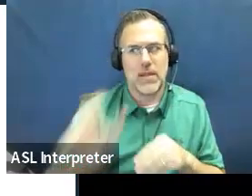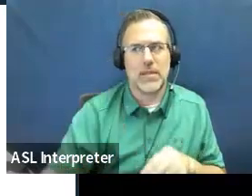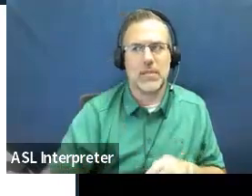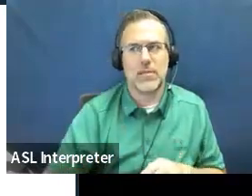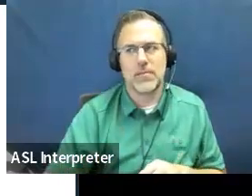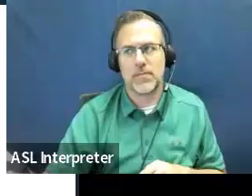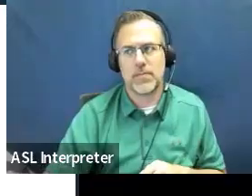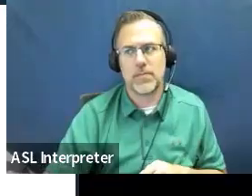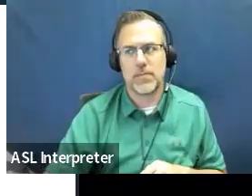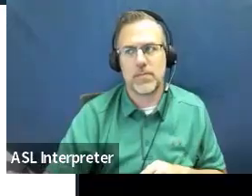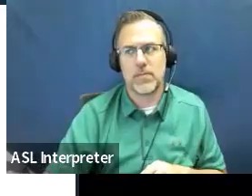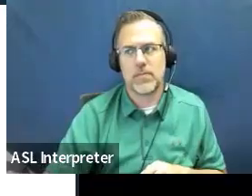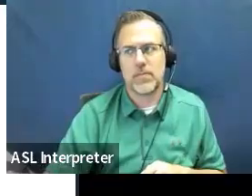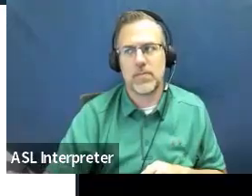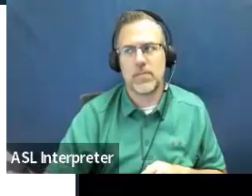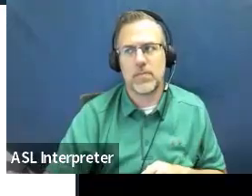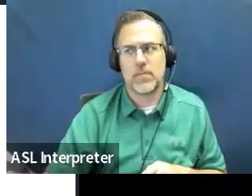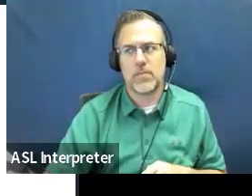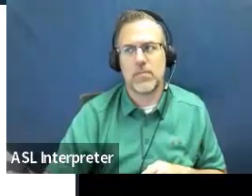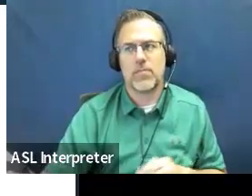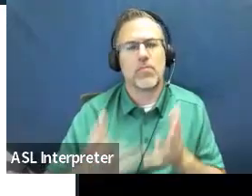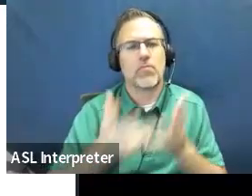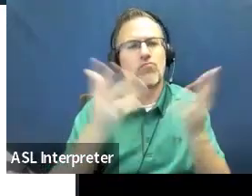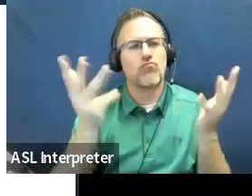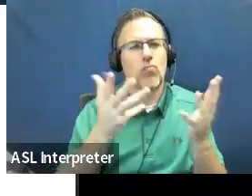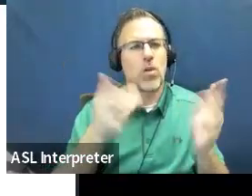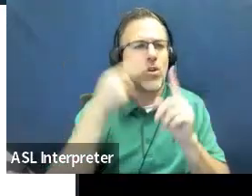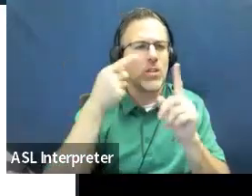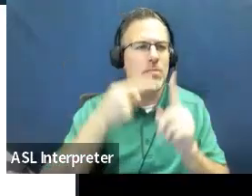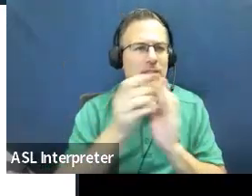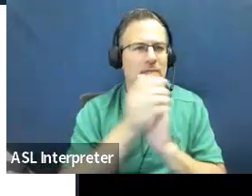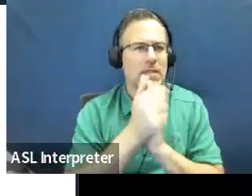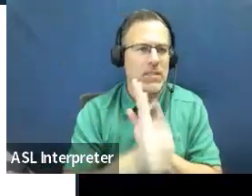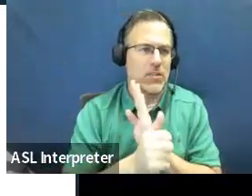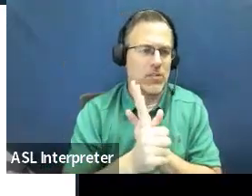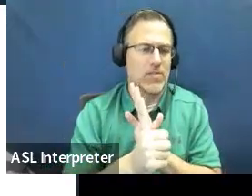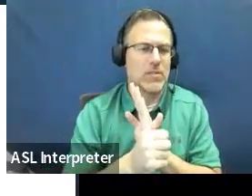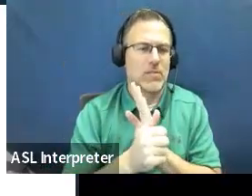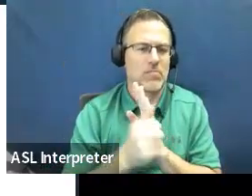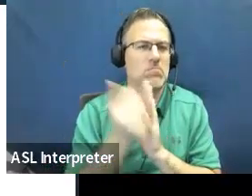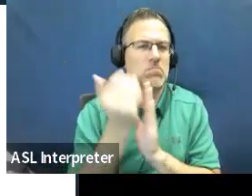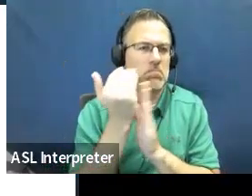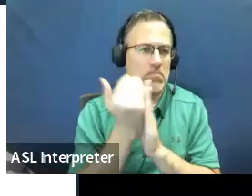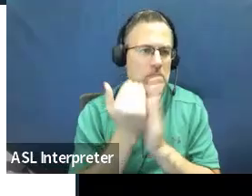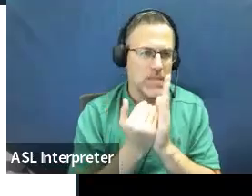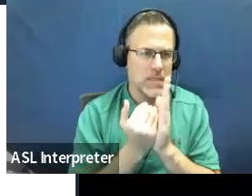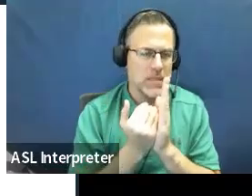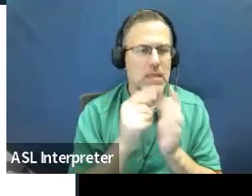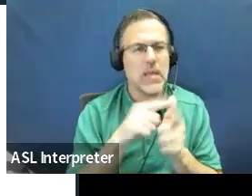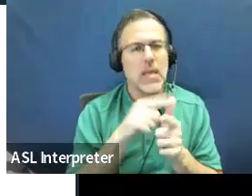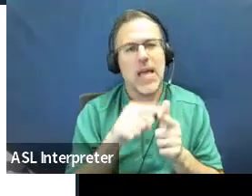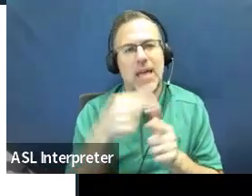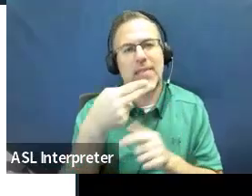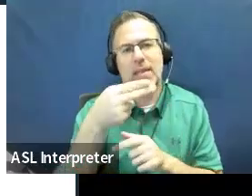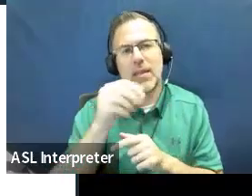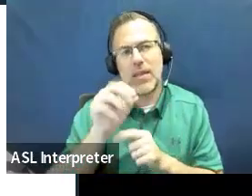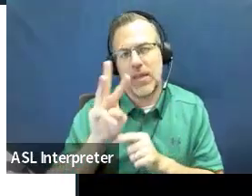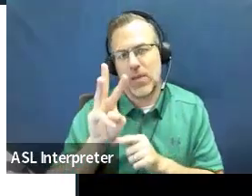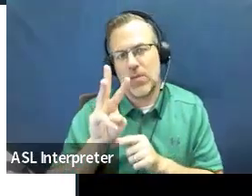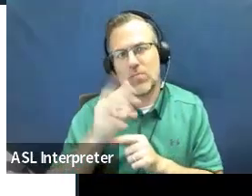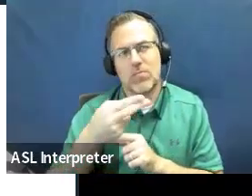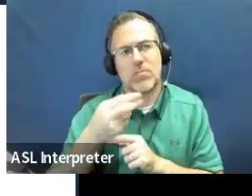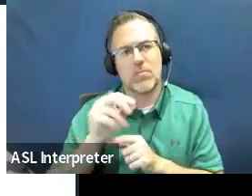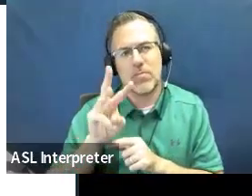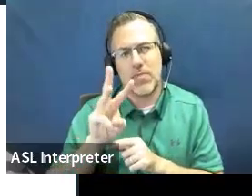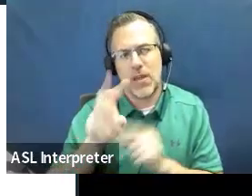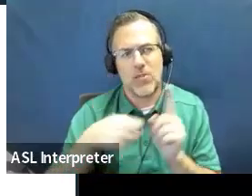about what are those specific skills within those broader areas, listing those out, and then how they're affecting them